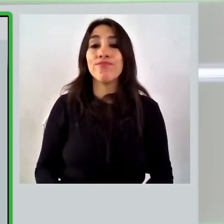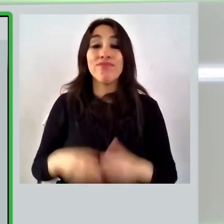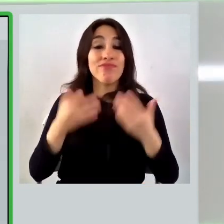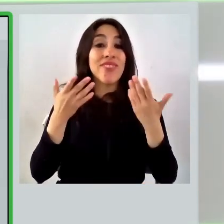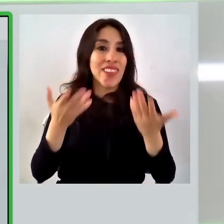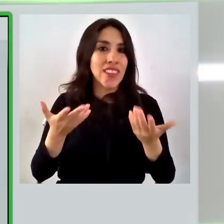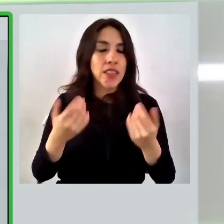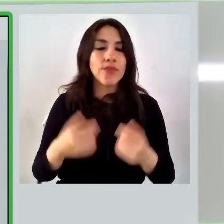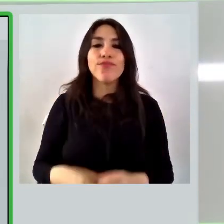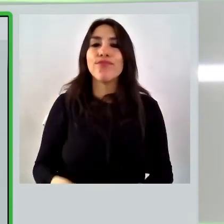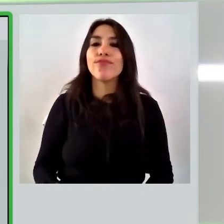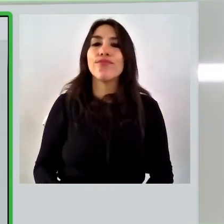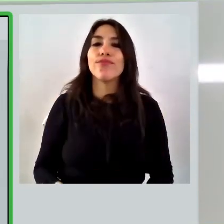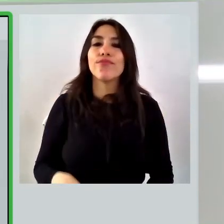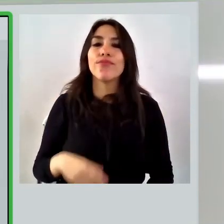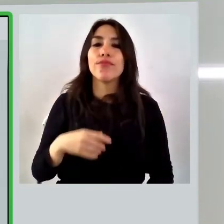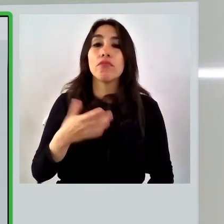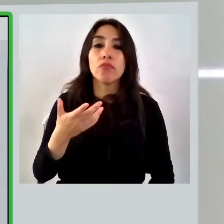workplace.